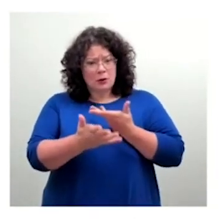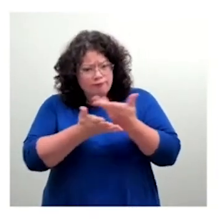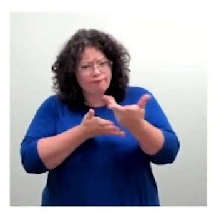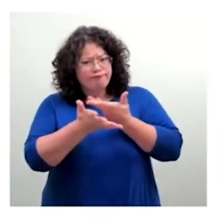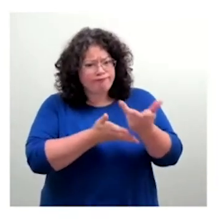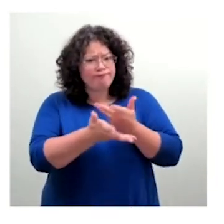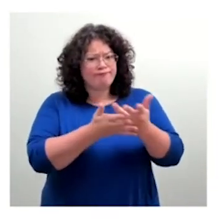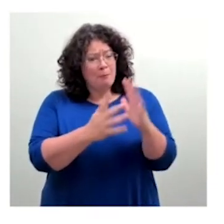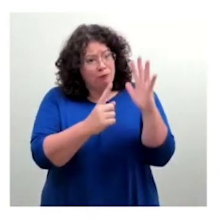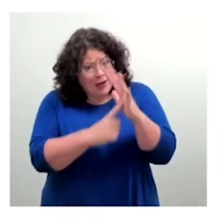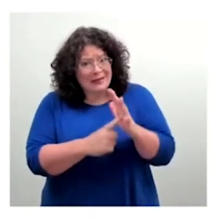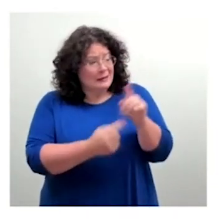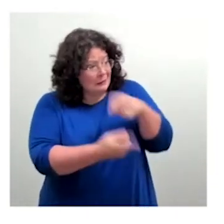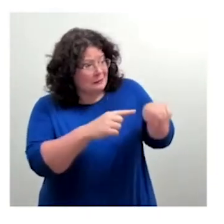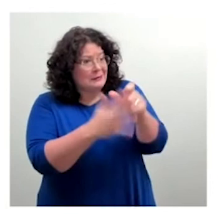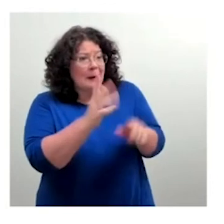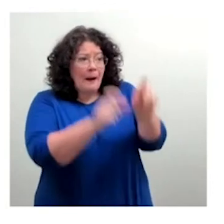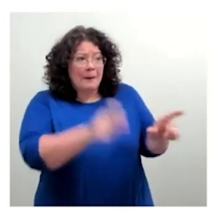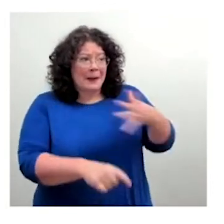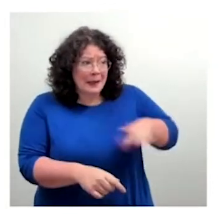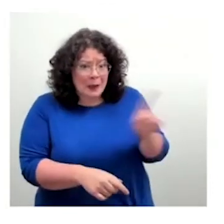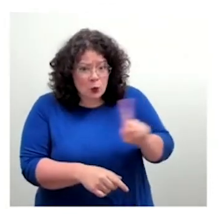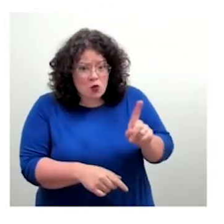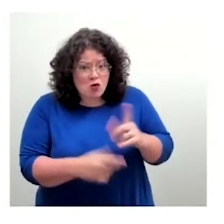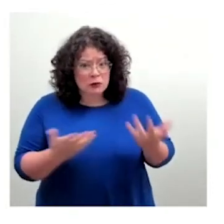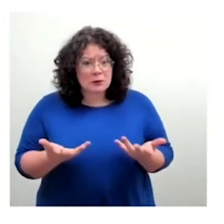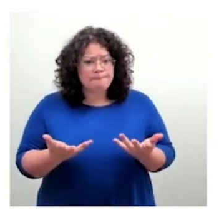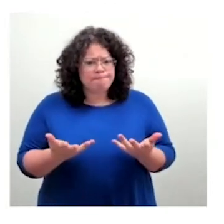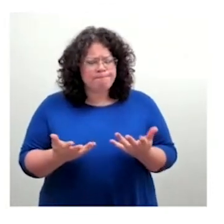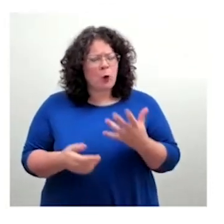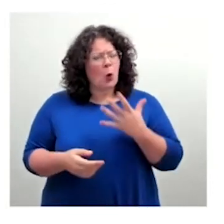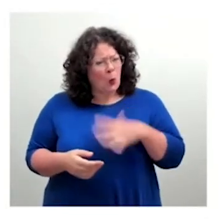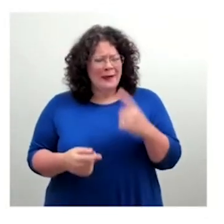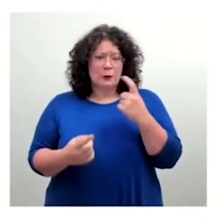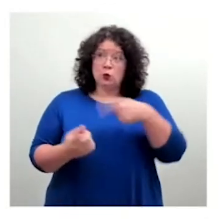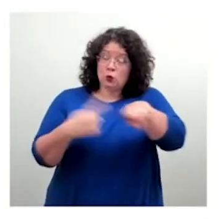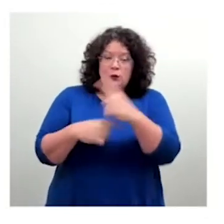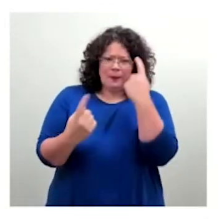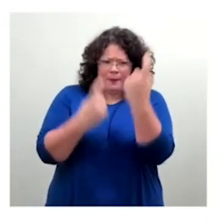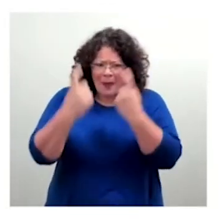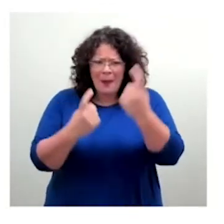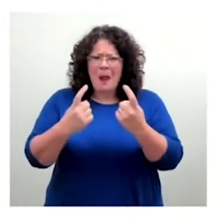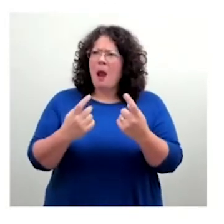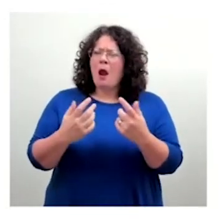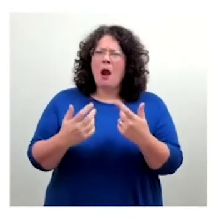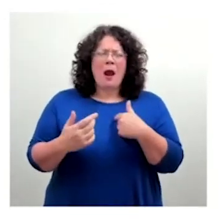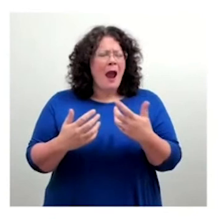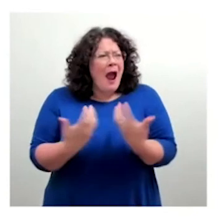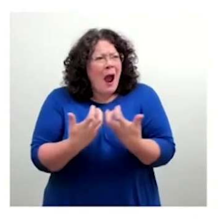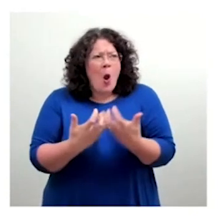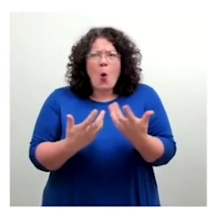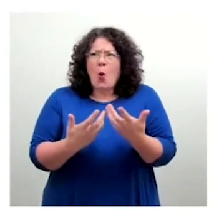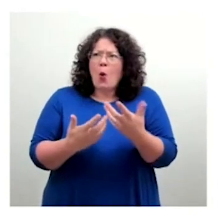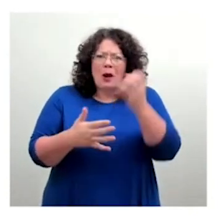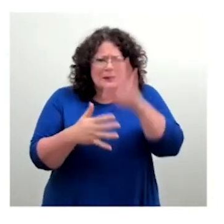the process, and then actively work to remove them in everything that they do. Accessibility wouldn't then be something that we need to